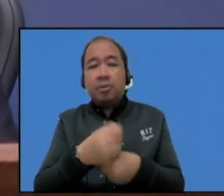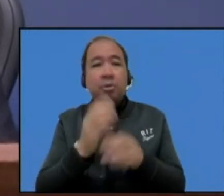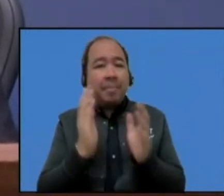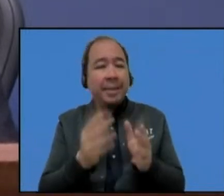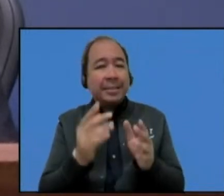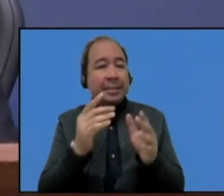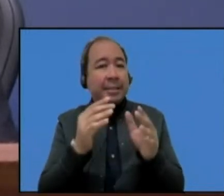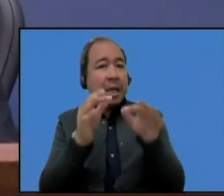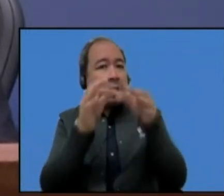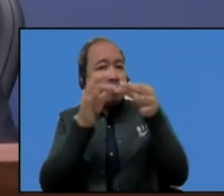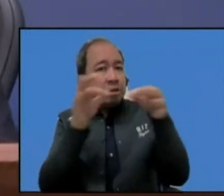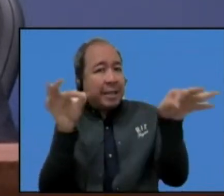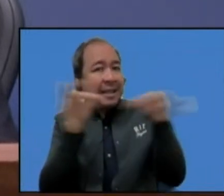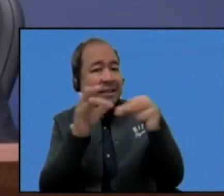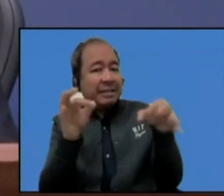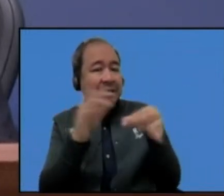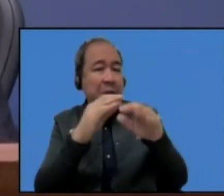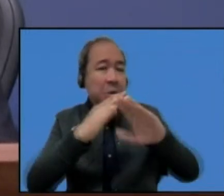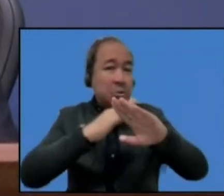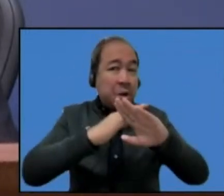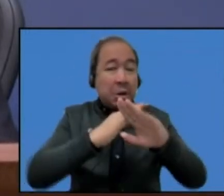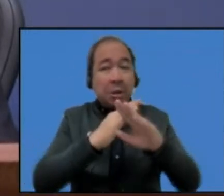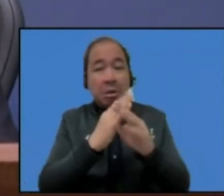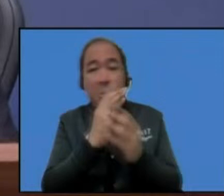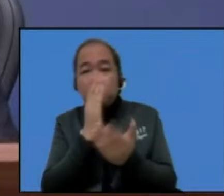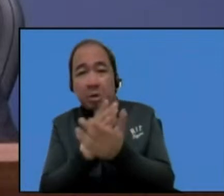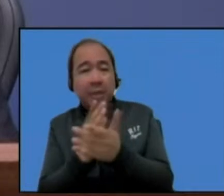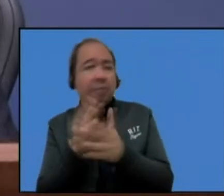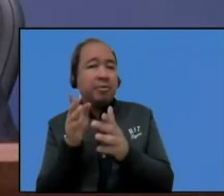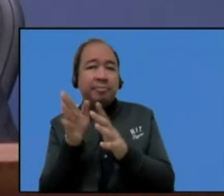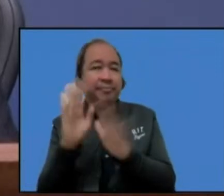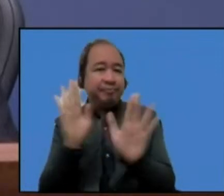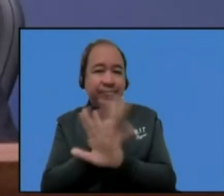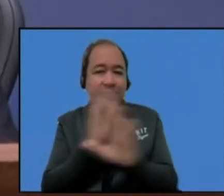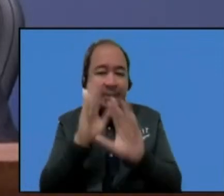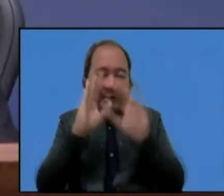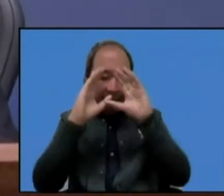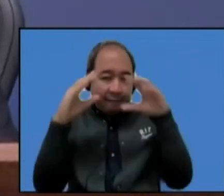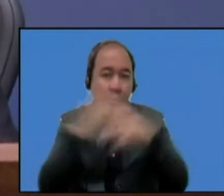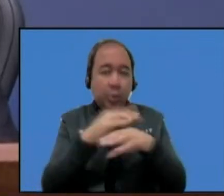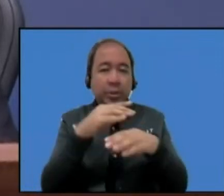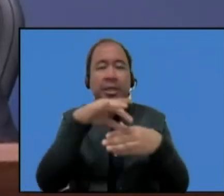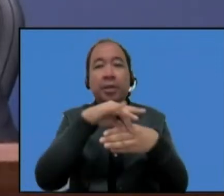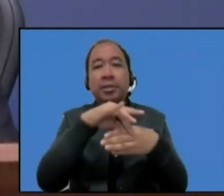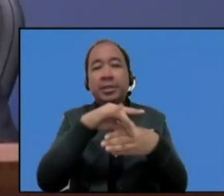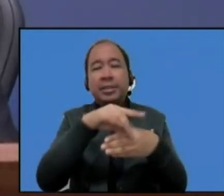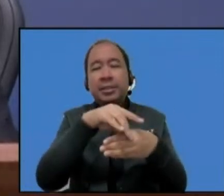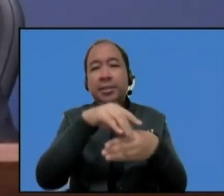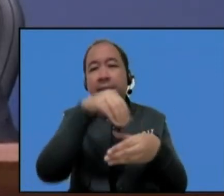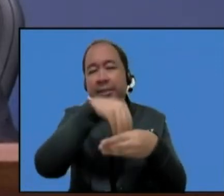grammatical aspect to the Secretariat and focus on the